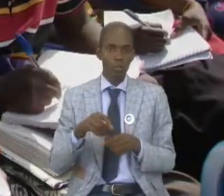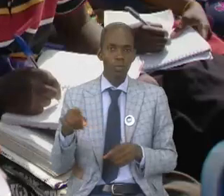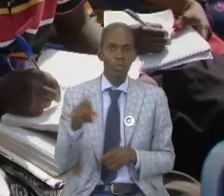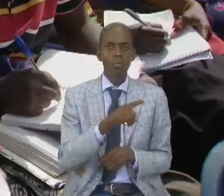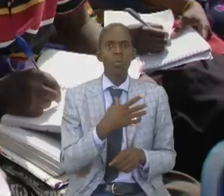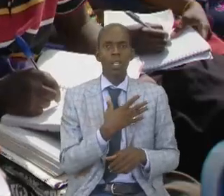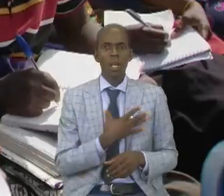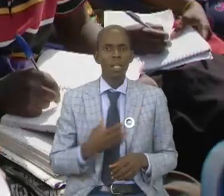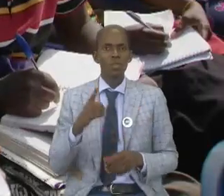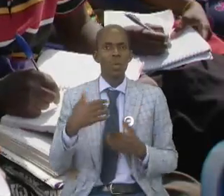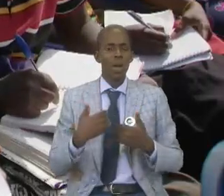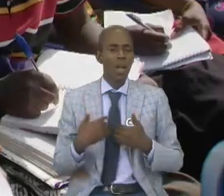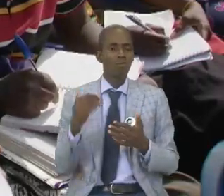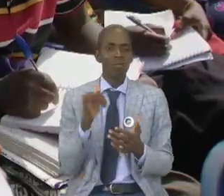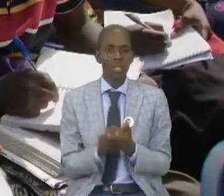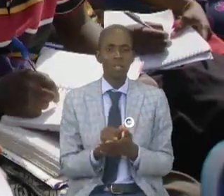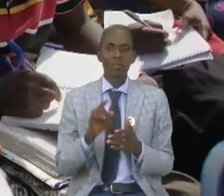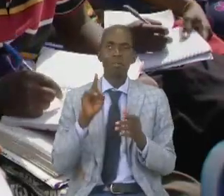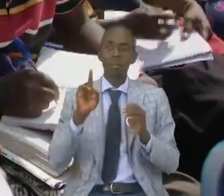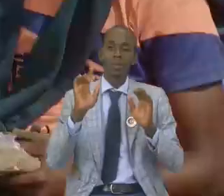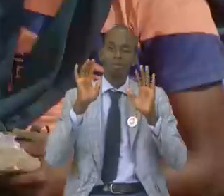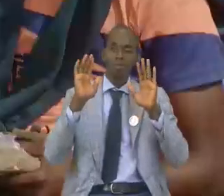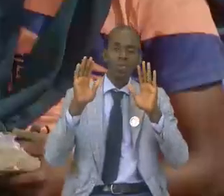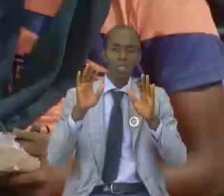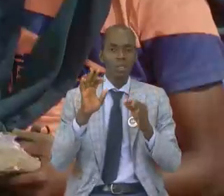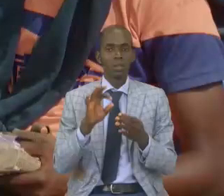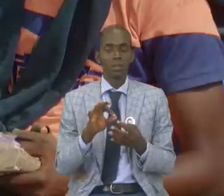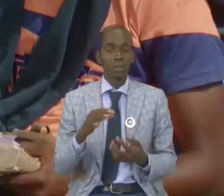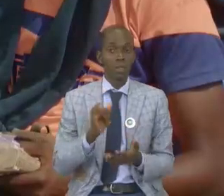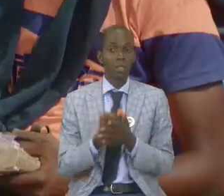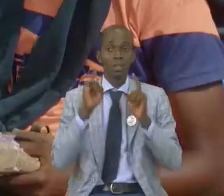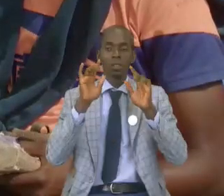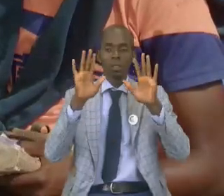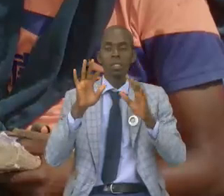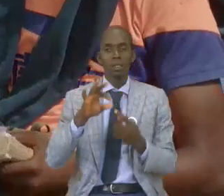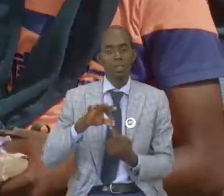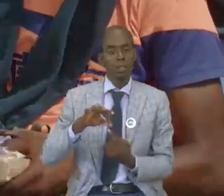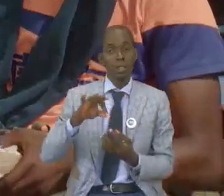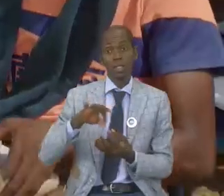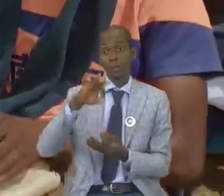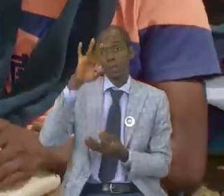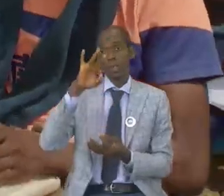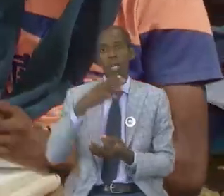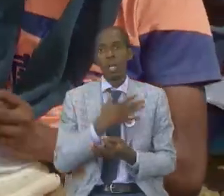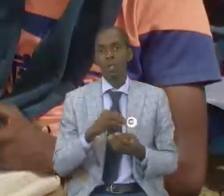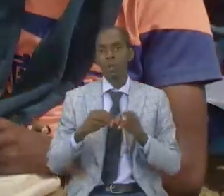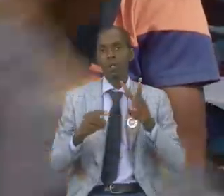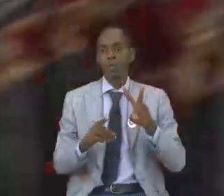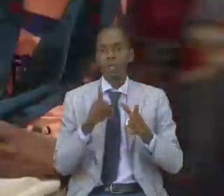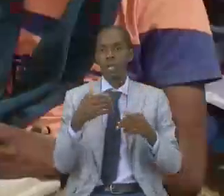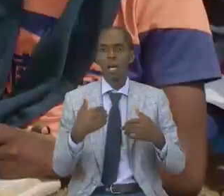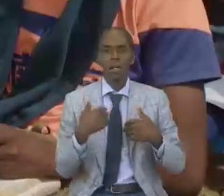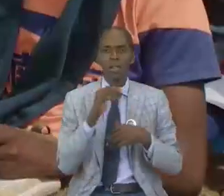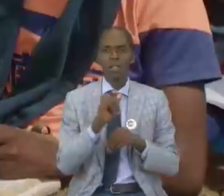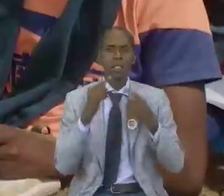have an excelling and excellent spirit. Number two, he had an excelling wisdom.